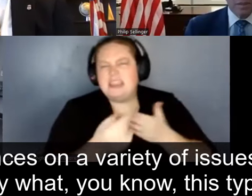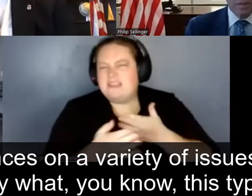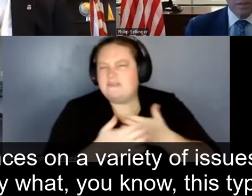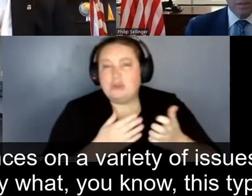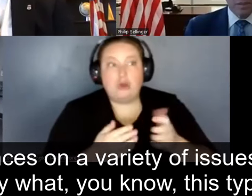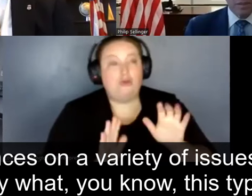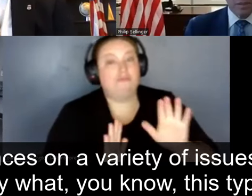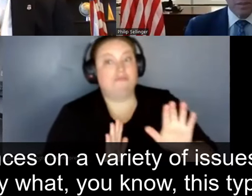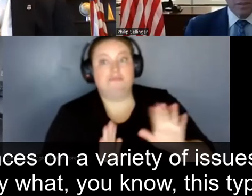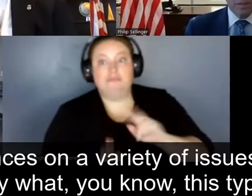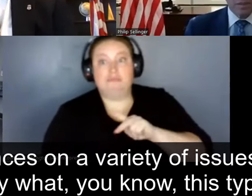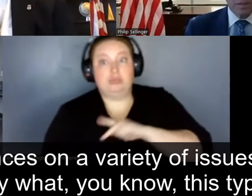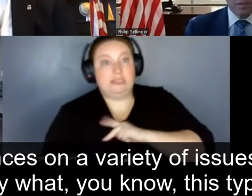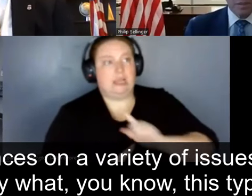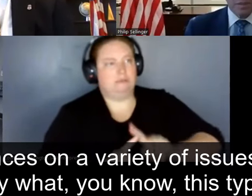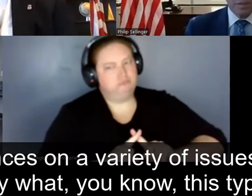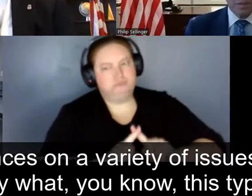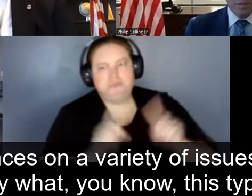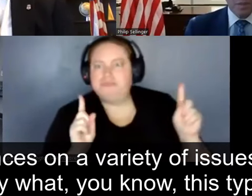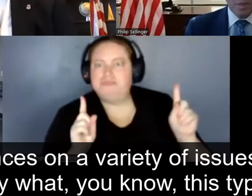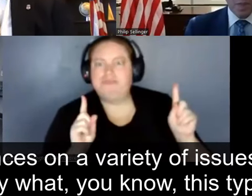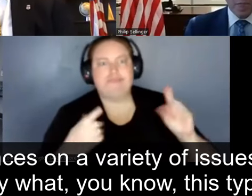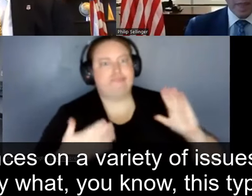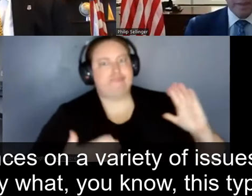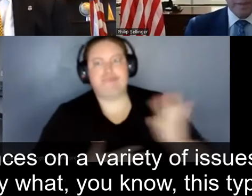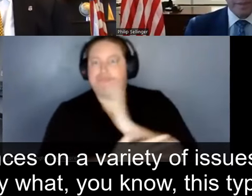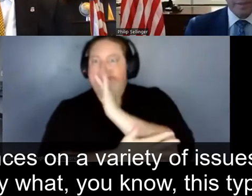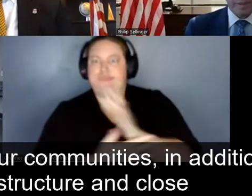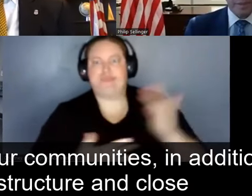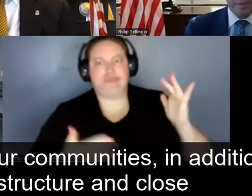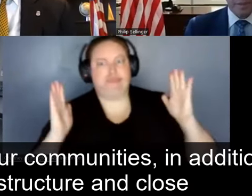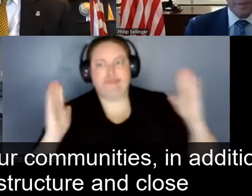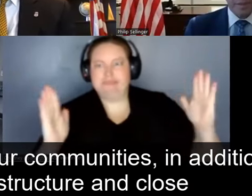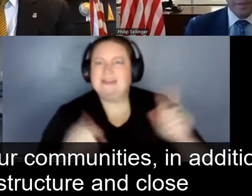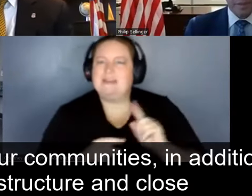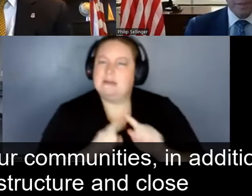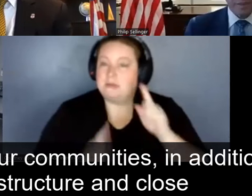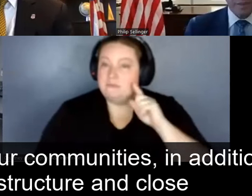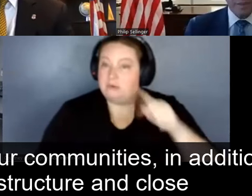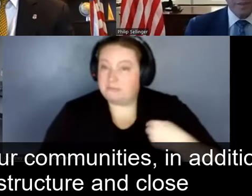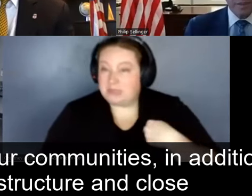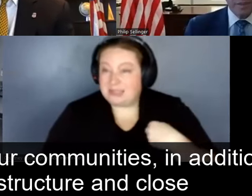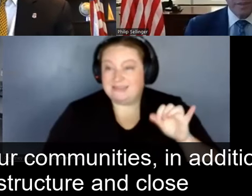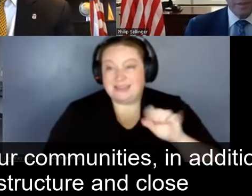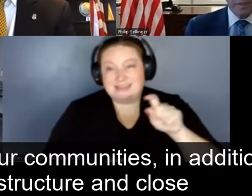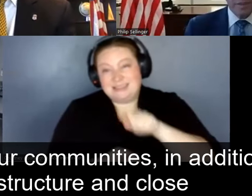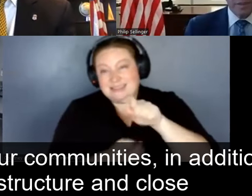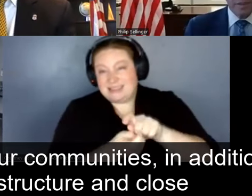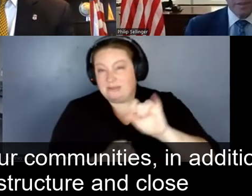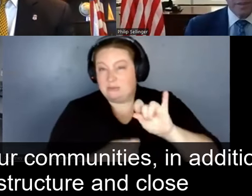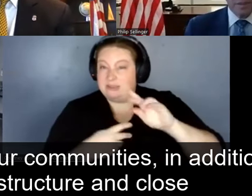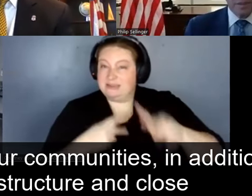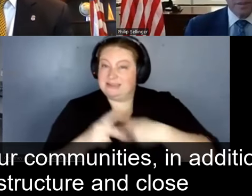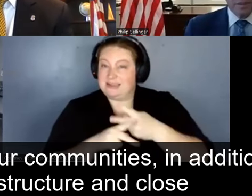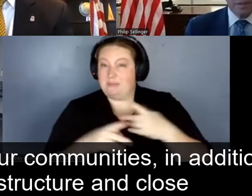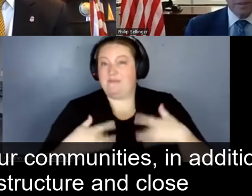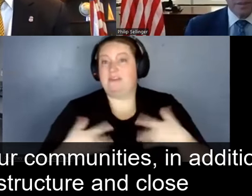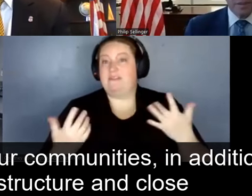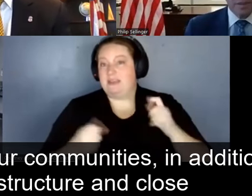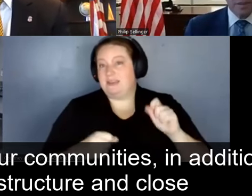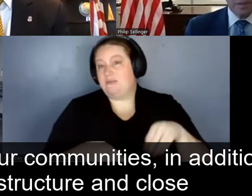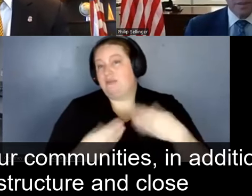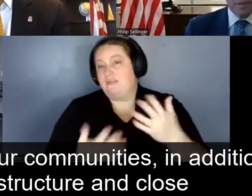issues. To me, that's exactly what, you know, this type of event can bring to our communities, in addition